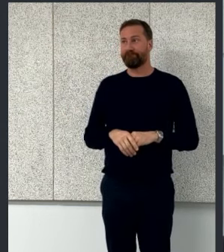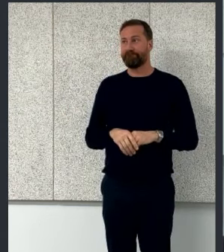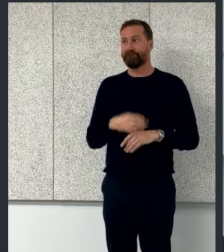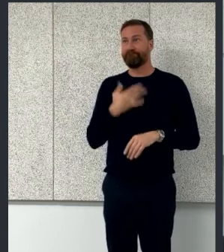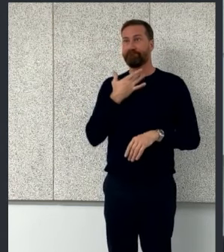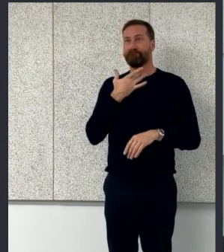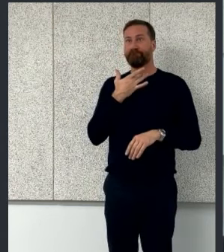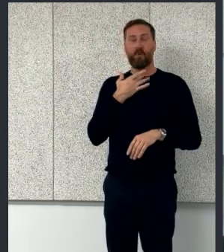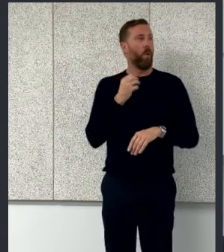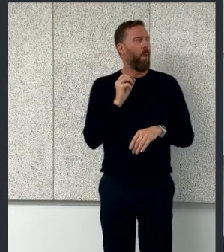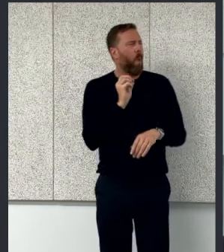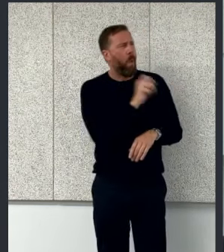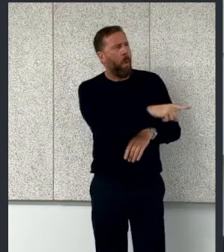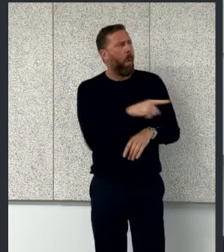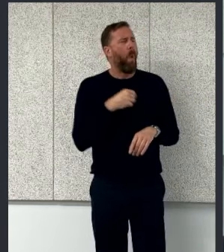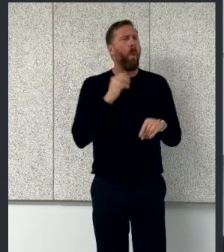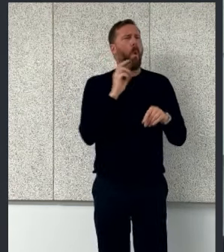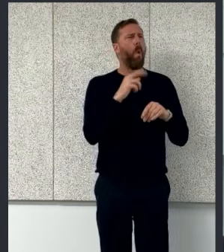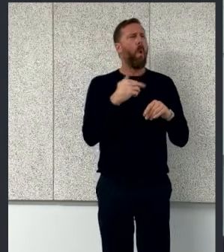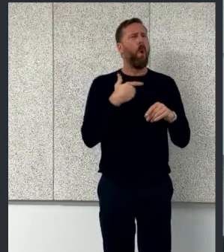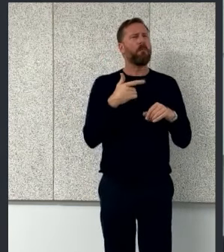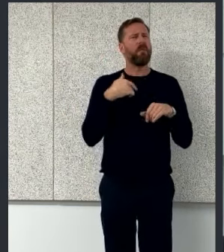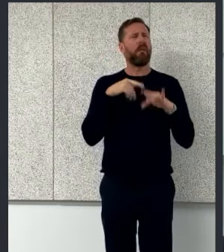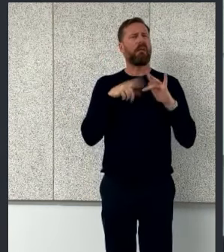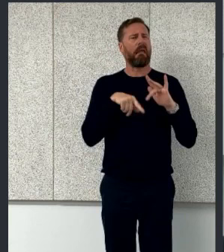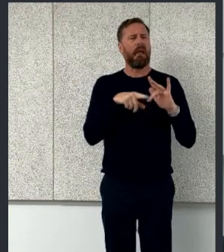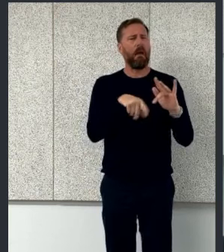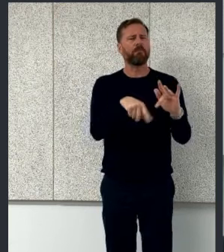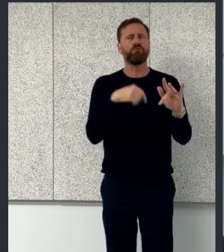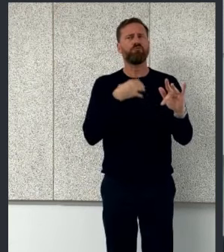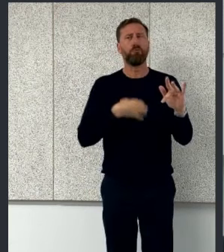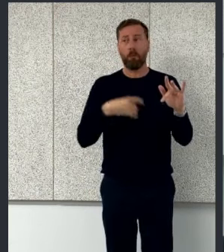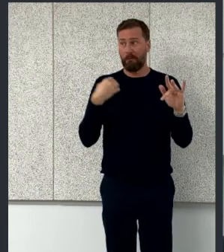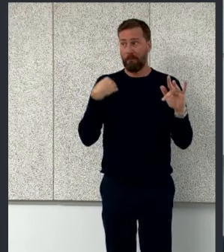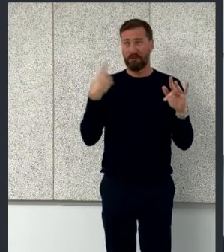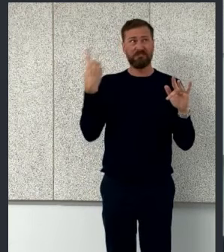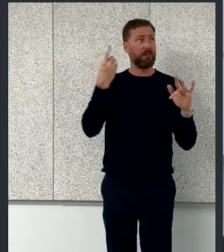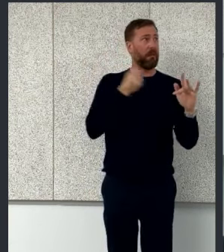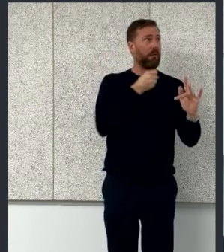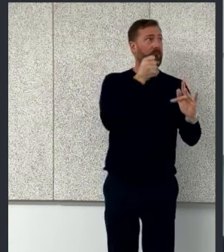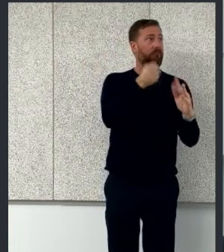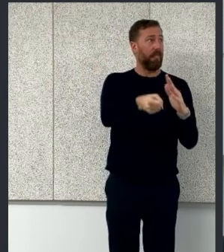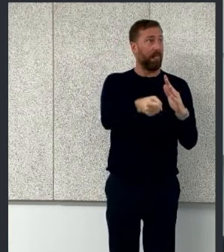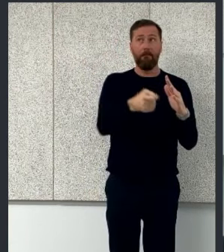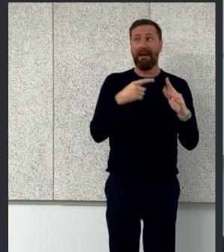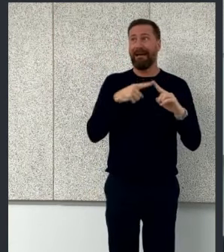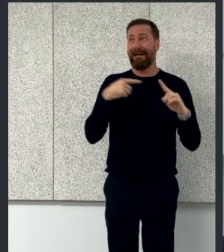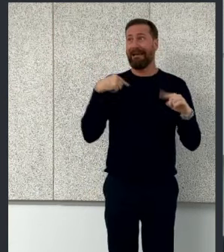Or gaps that you wish somebody could fill that you can't? You know, things that you're like, I would love somebody to be funding